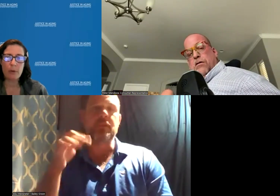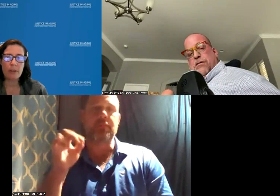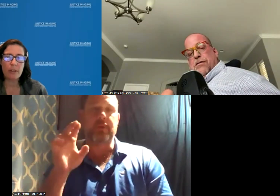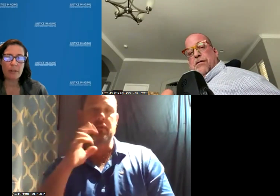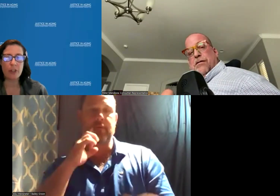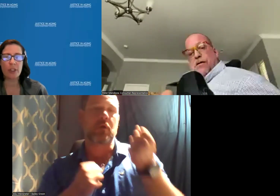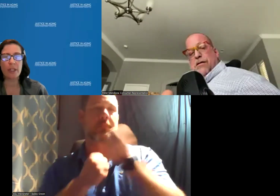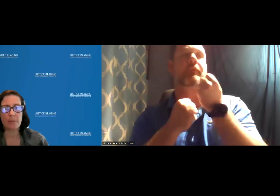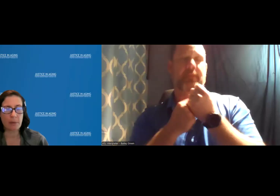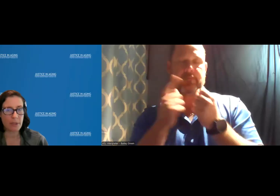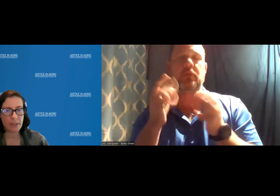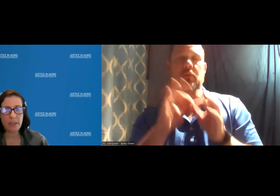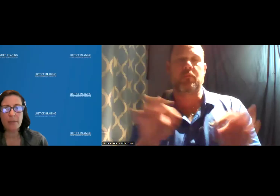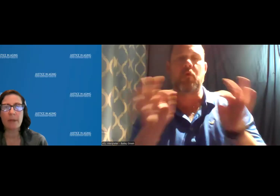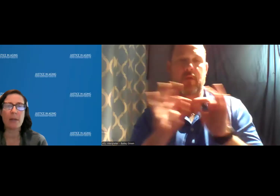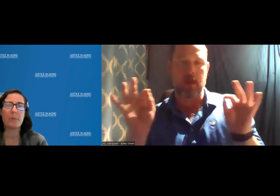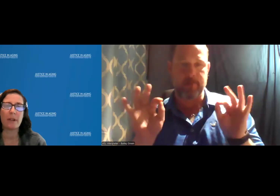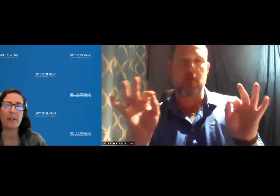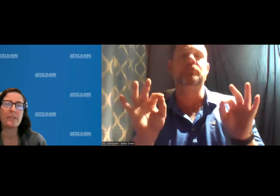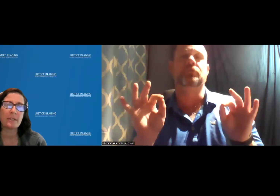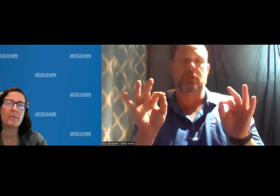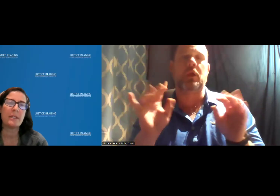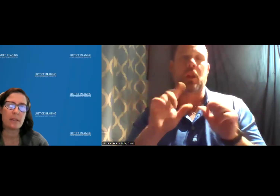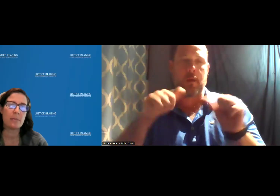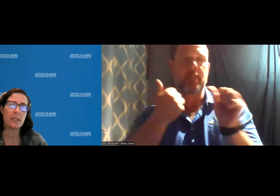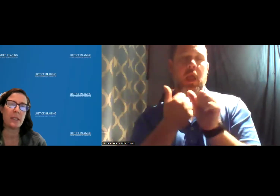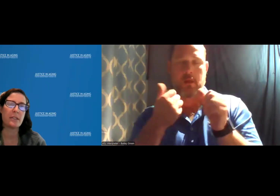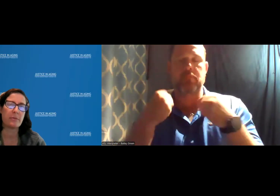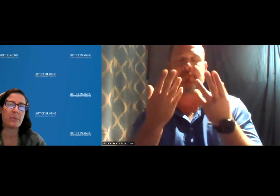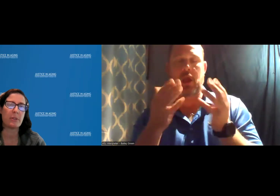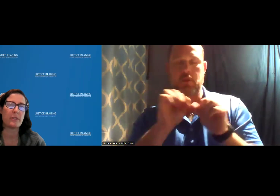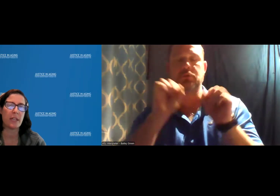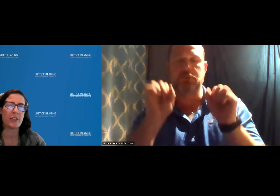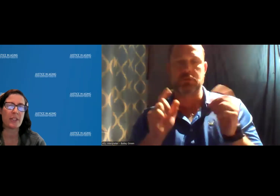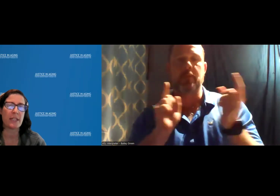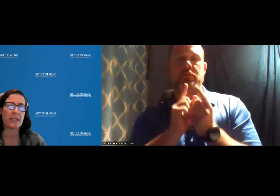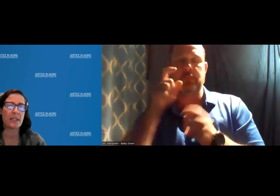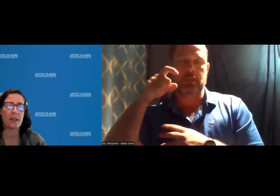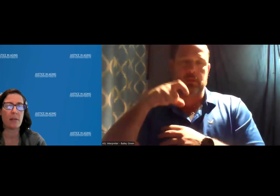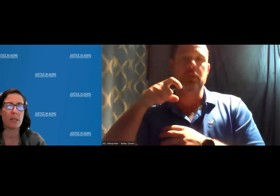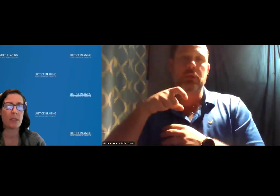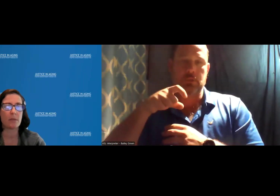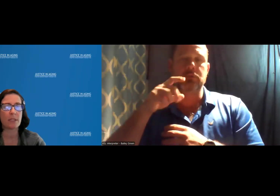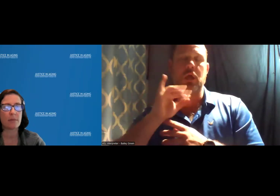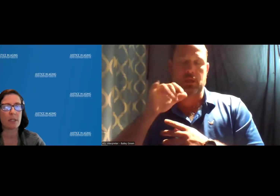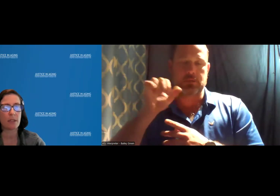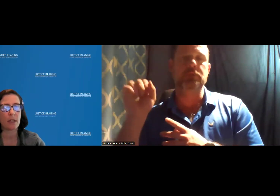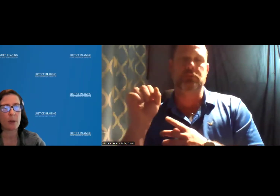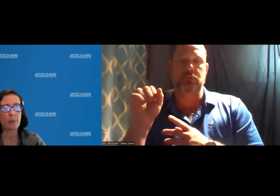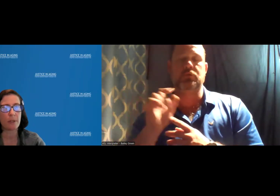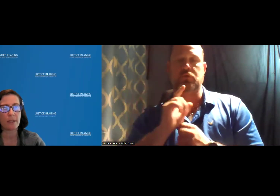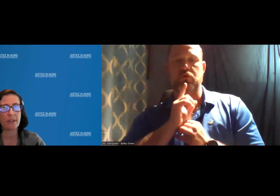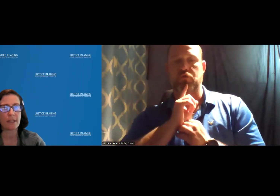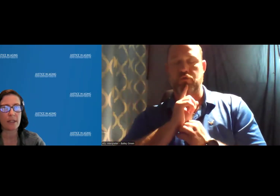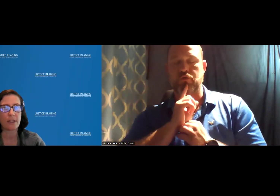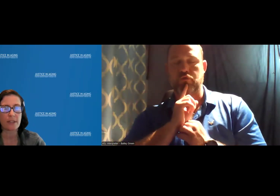how important a functioning and populated backup provider system is to meet needs of people using IHSS. It's really something that I